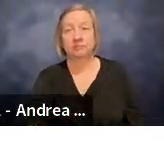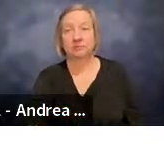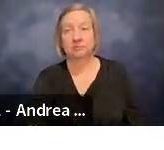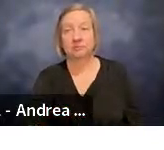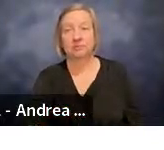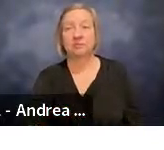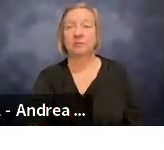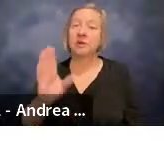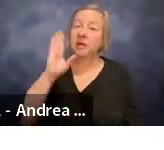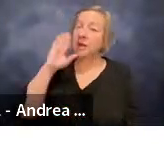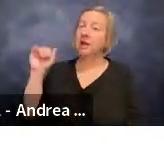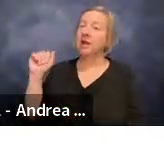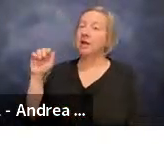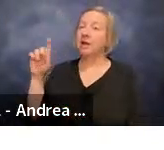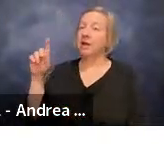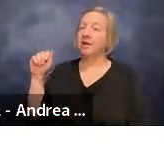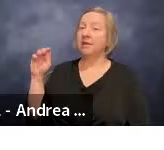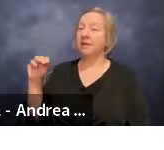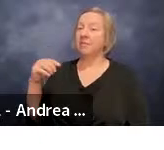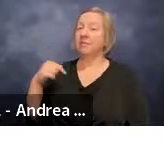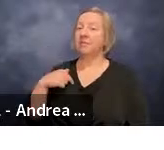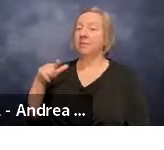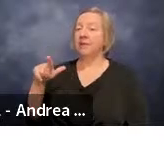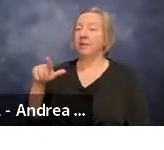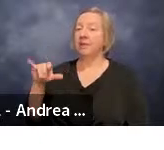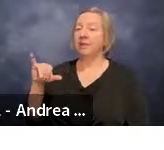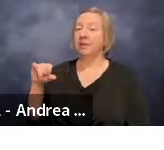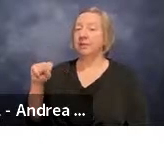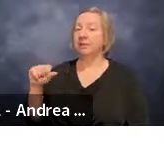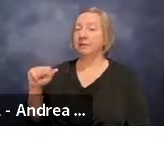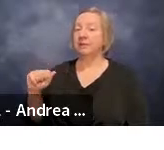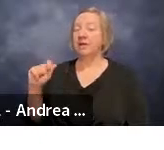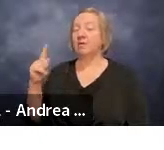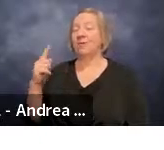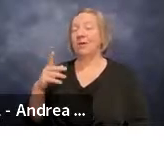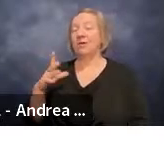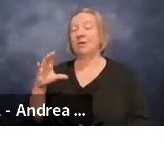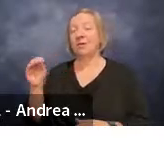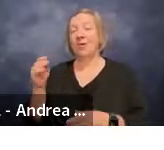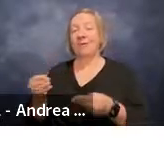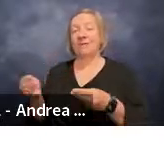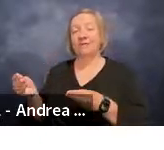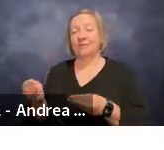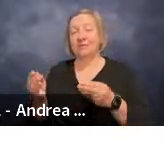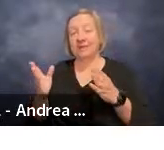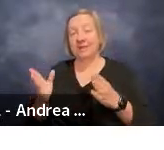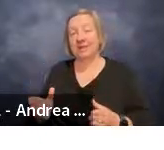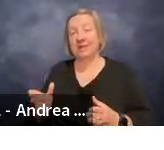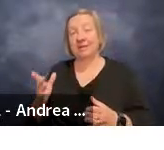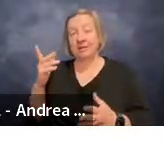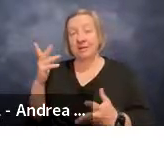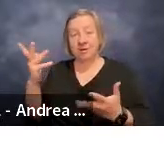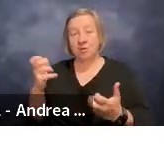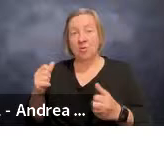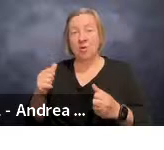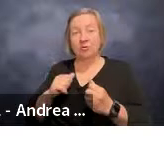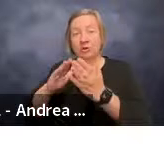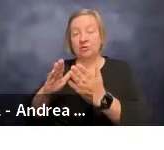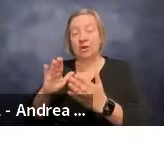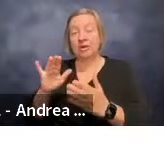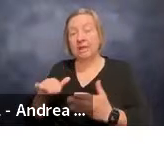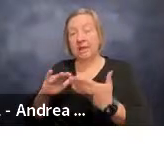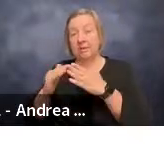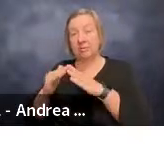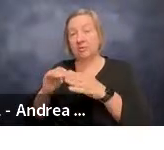Hi, Adam. I'm Lisa, and one of the co-facilitators. I understand that you'd like to address the community advisory group. Can you